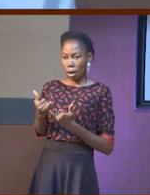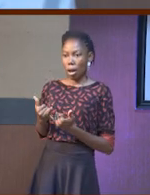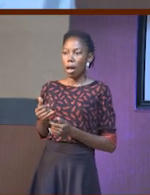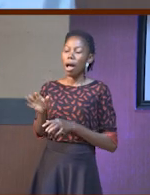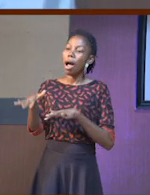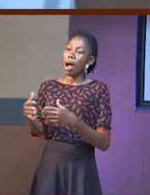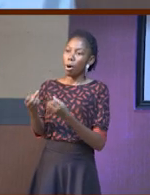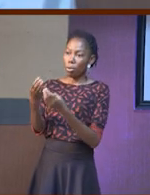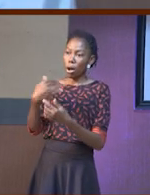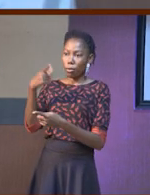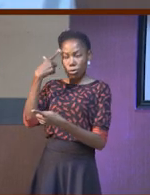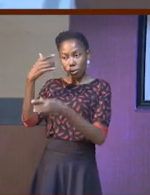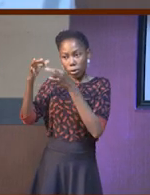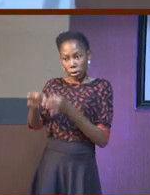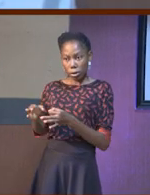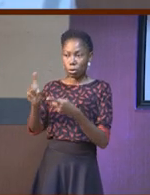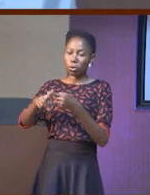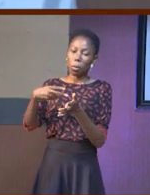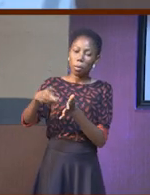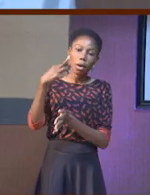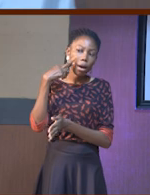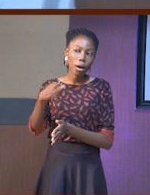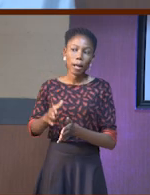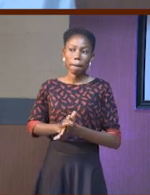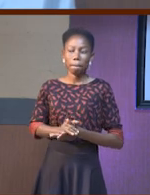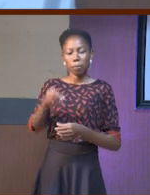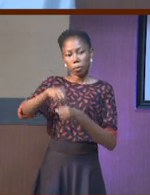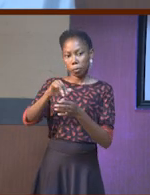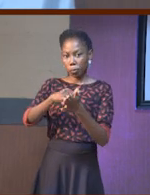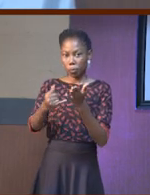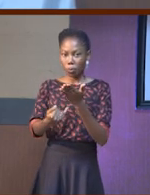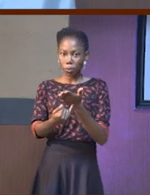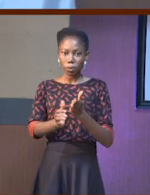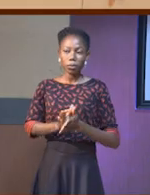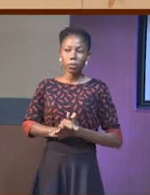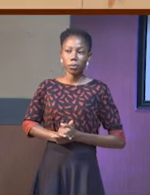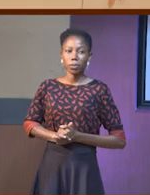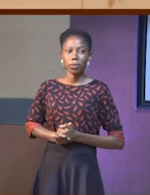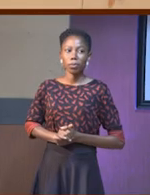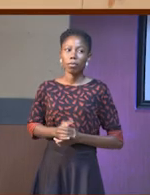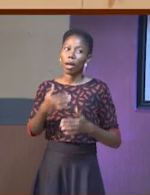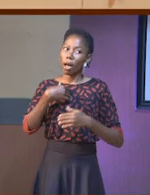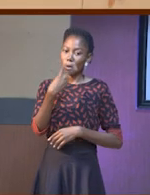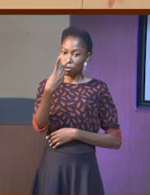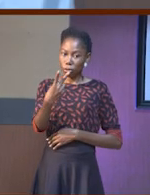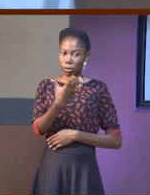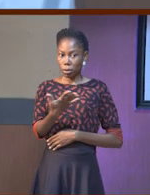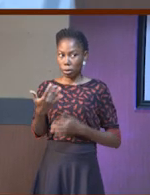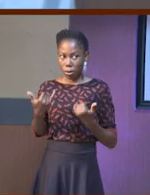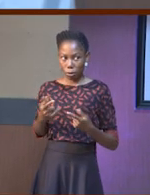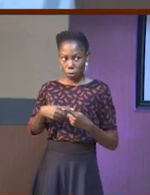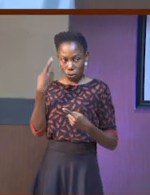how much have you decided to advance to her in January? There are two things you have to agree